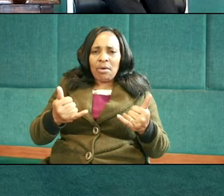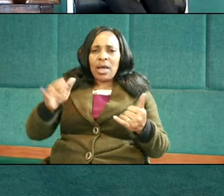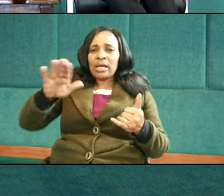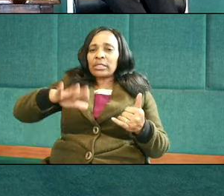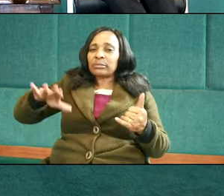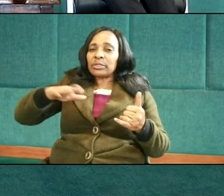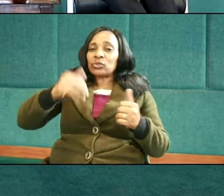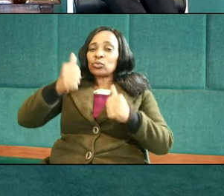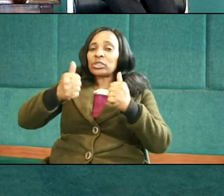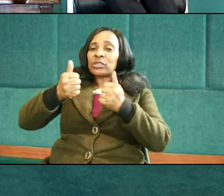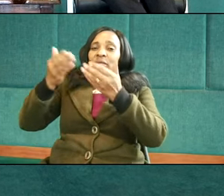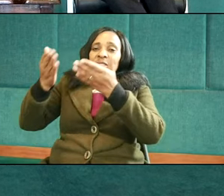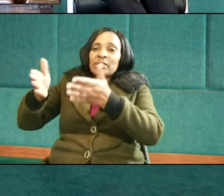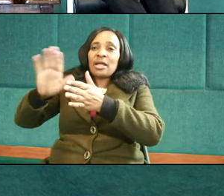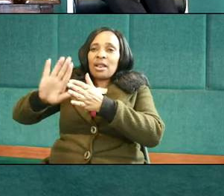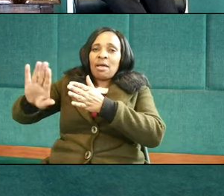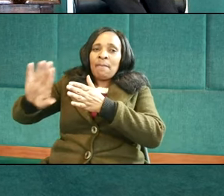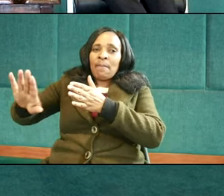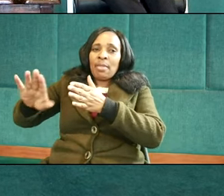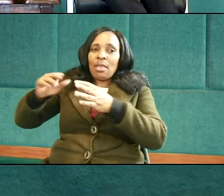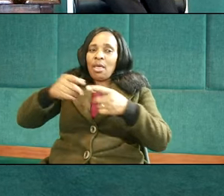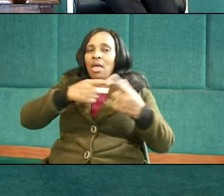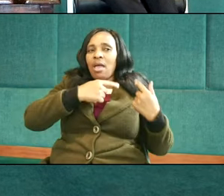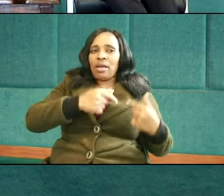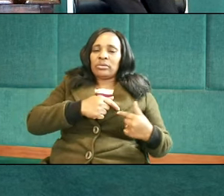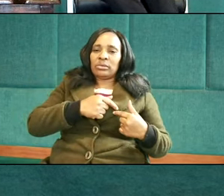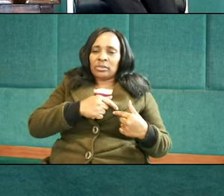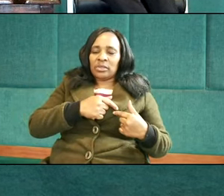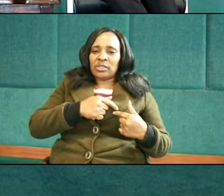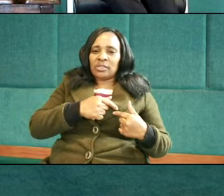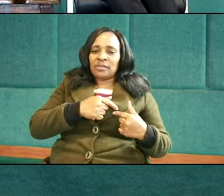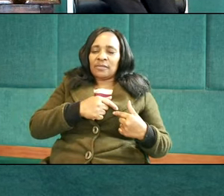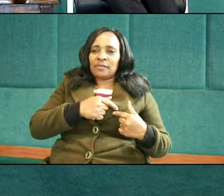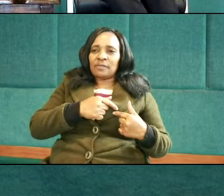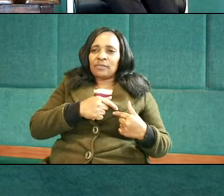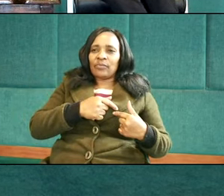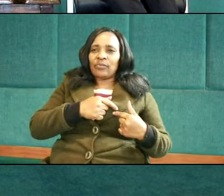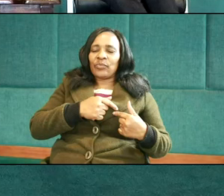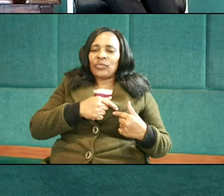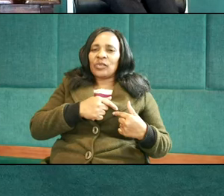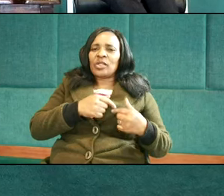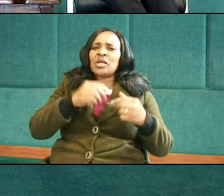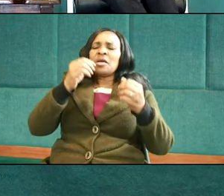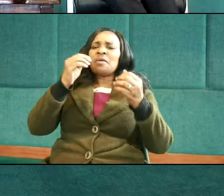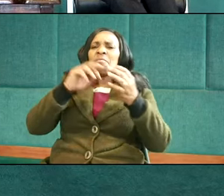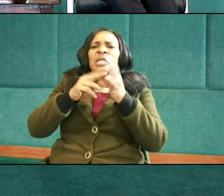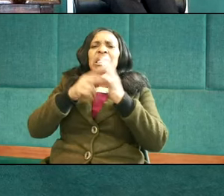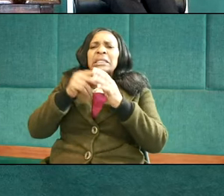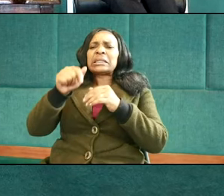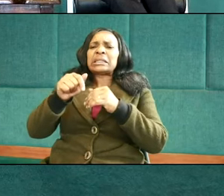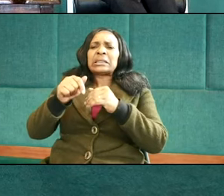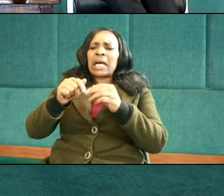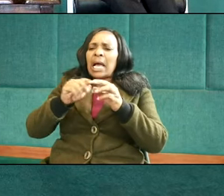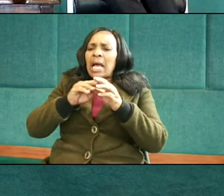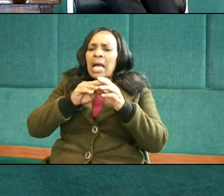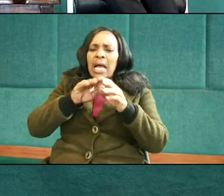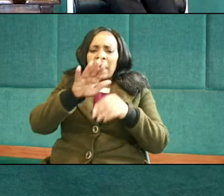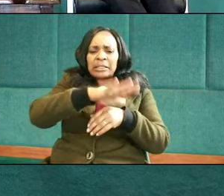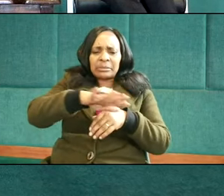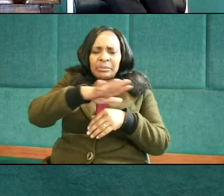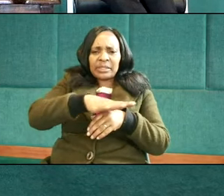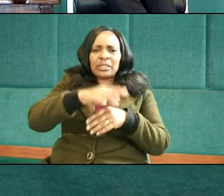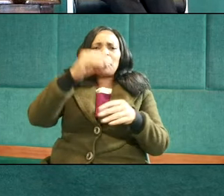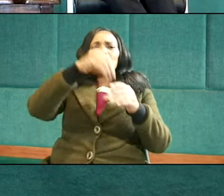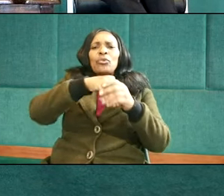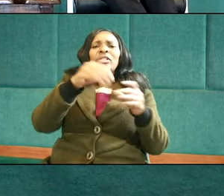that was left, you know, in our hearts. And it's a God-sized hole, and you can put all you